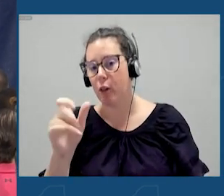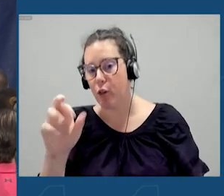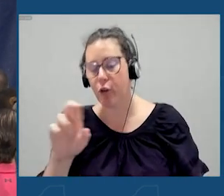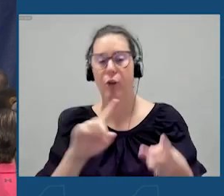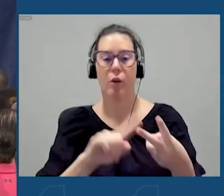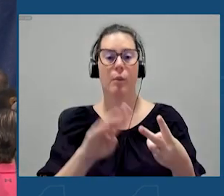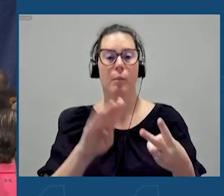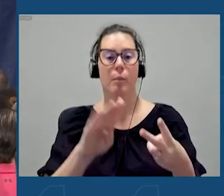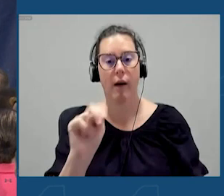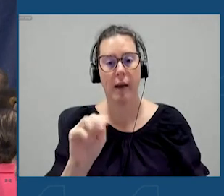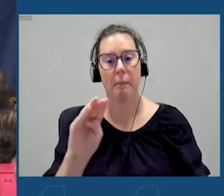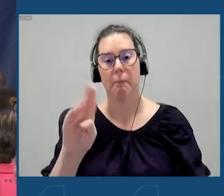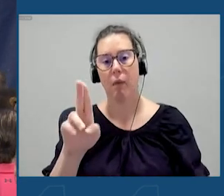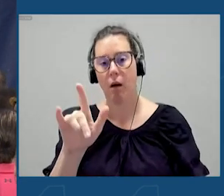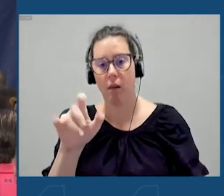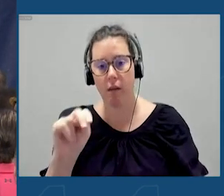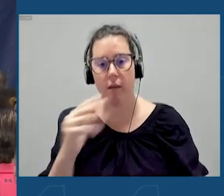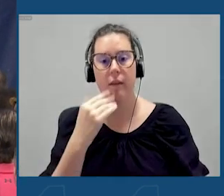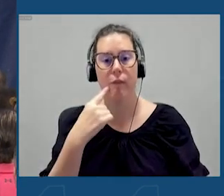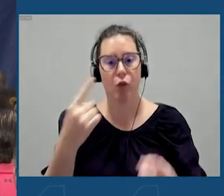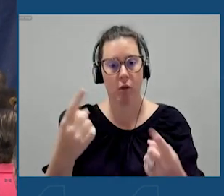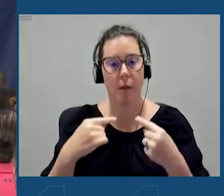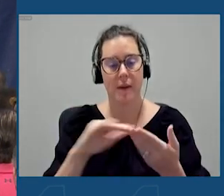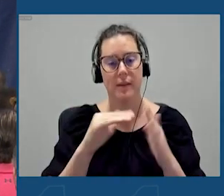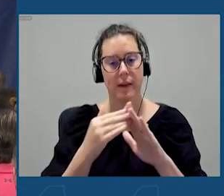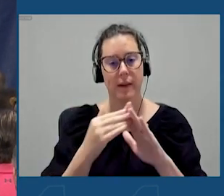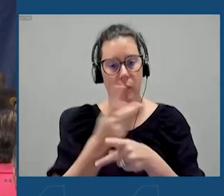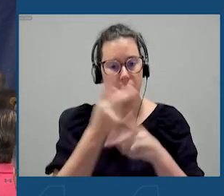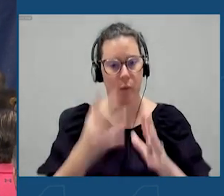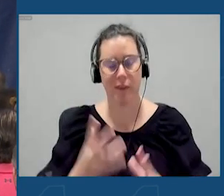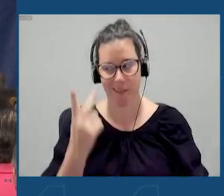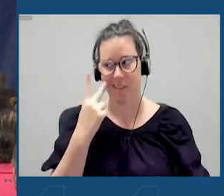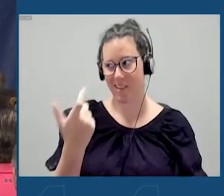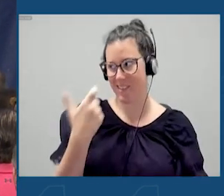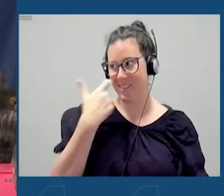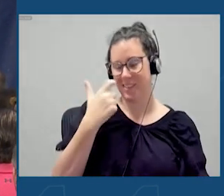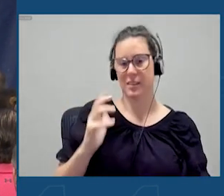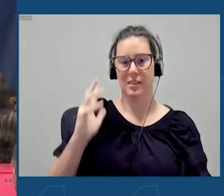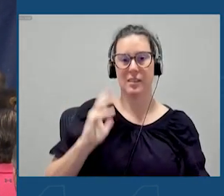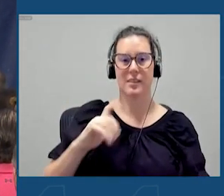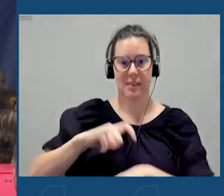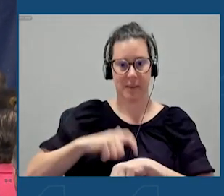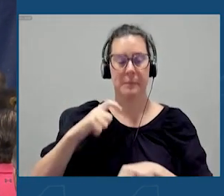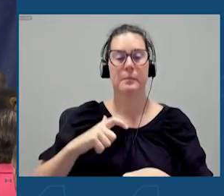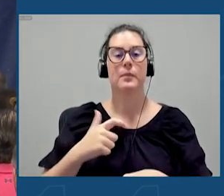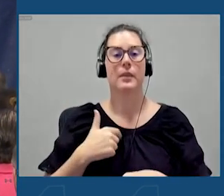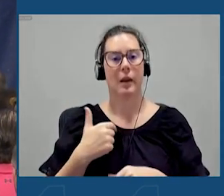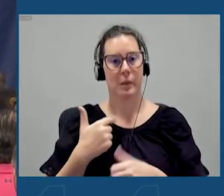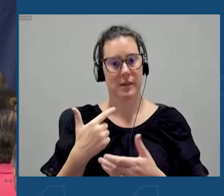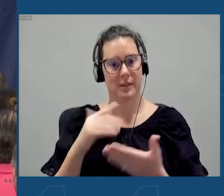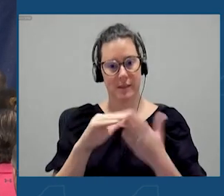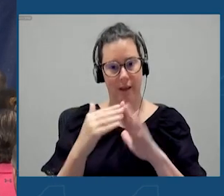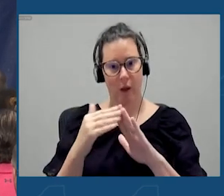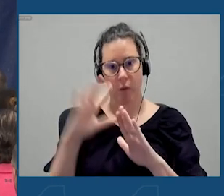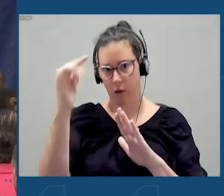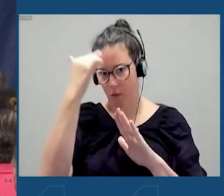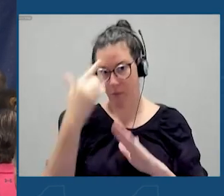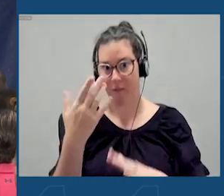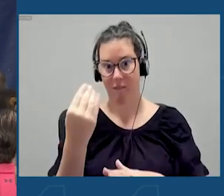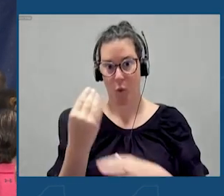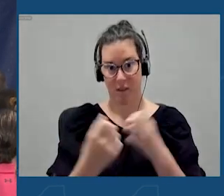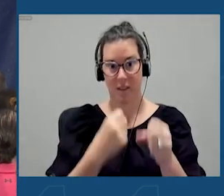well. Our town supervisor, who I did see last time, I was in town government for 14 years, so I always have